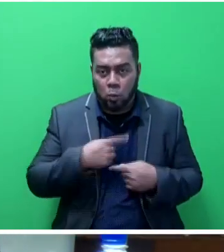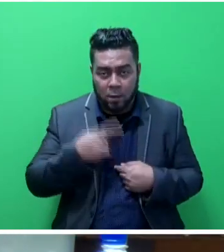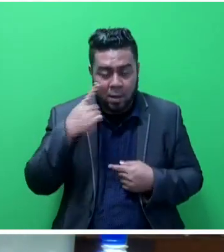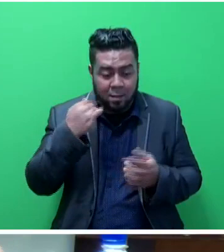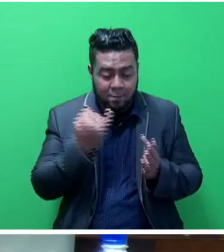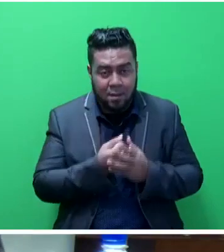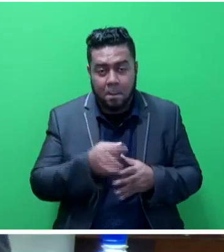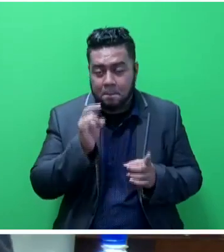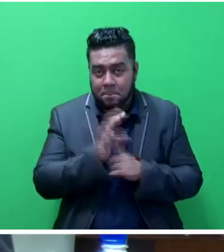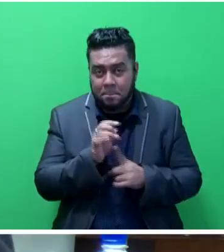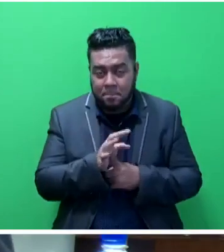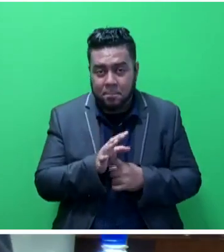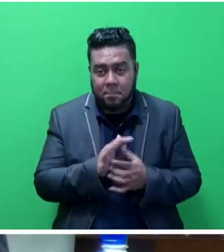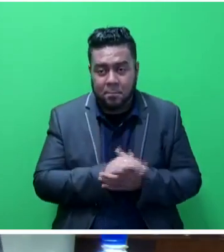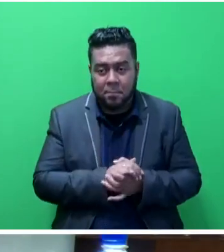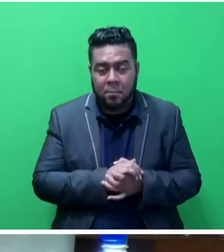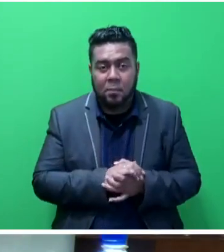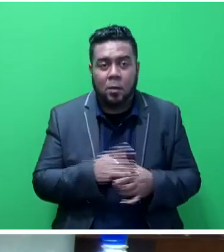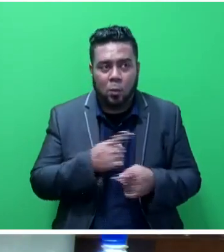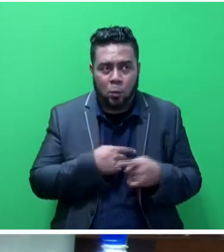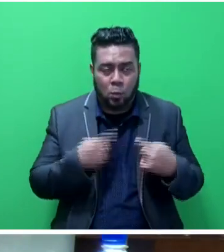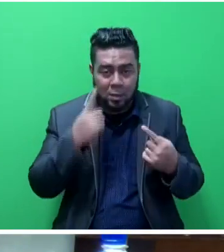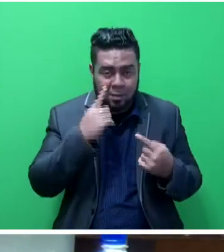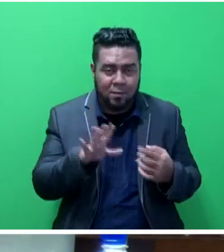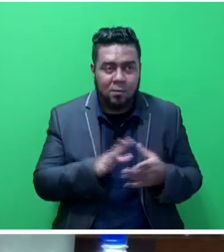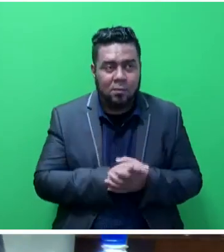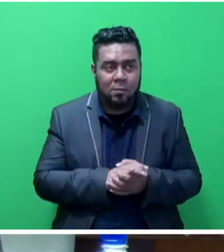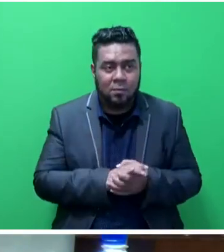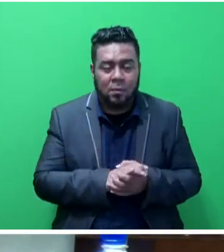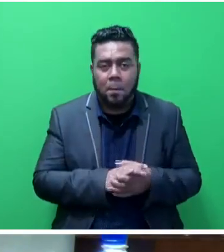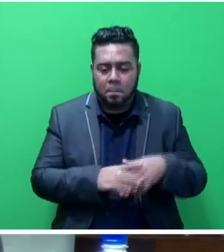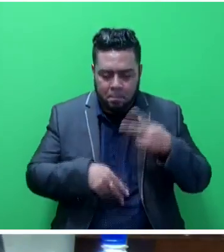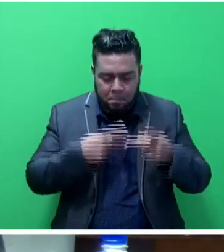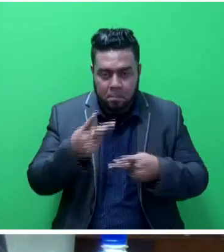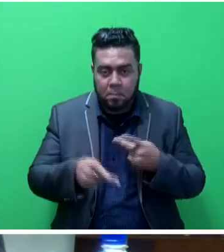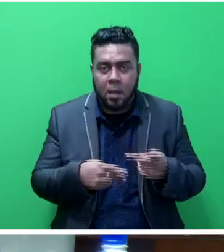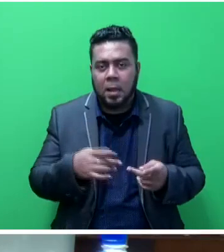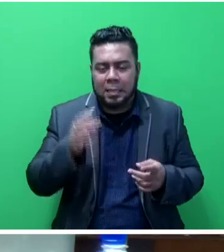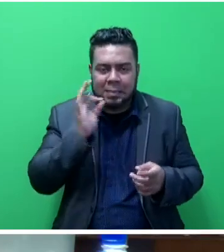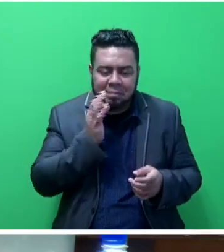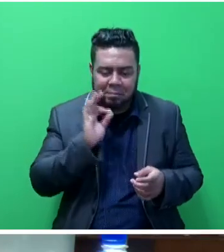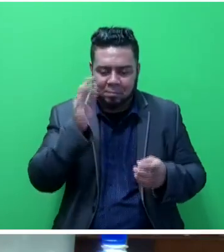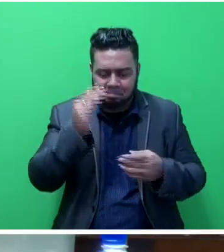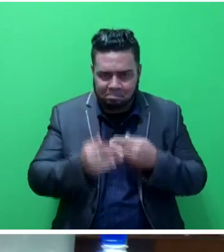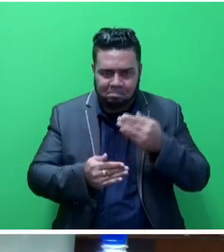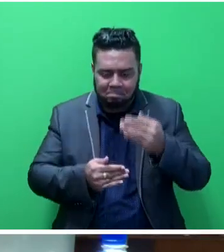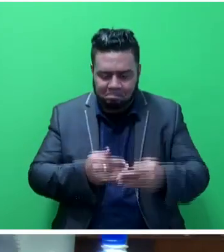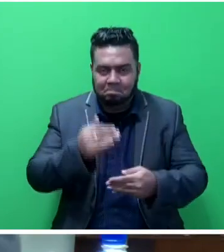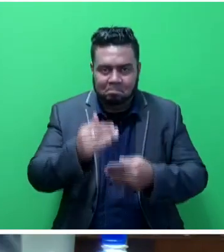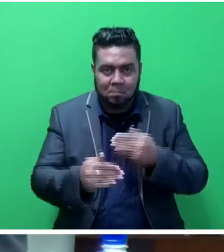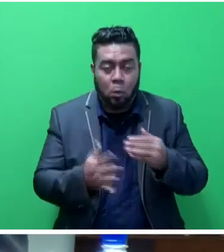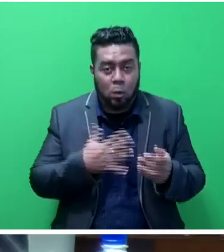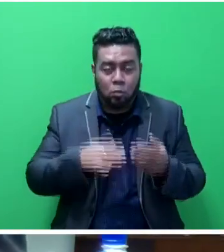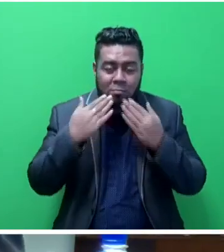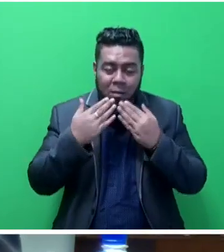identified the critical binding constraints, and we are addressing these constraints progressively, bit by bit. I wish to thank all the stakeholders